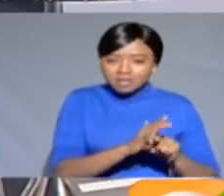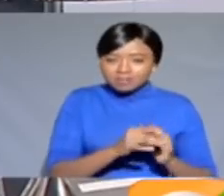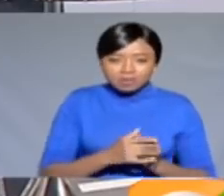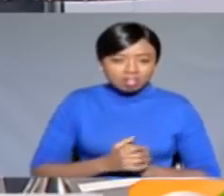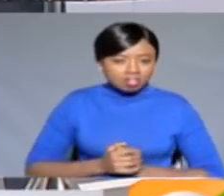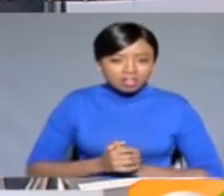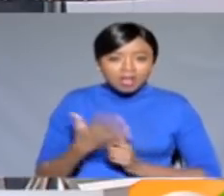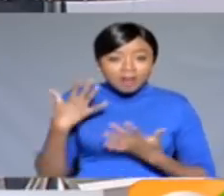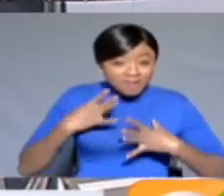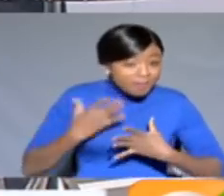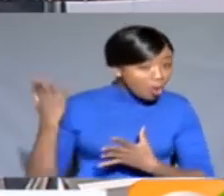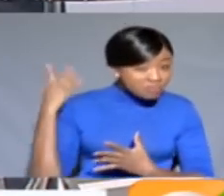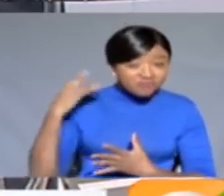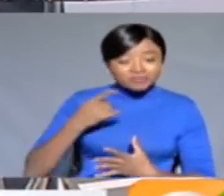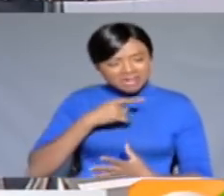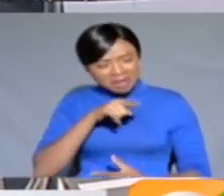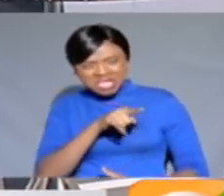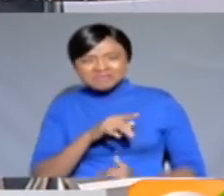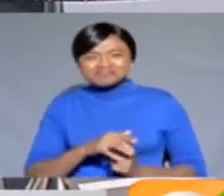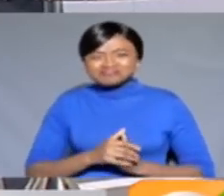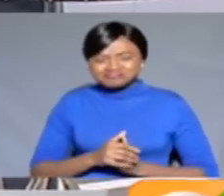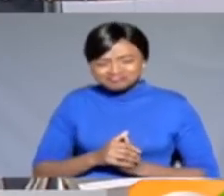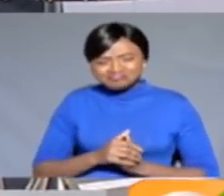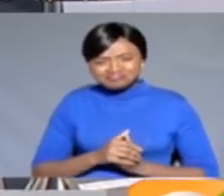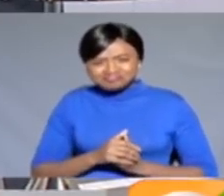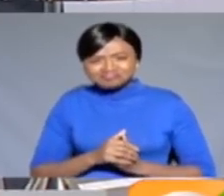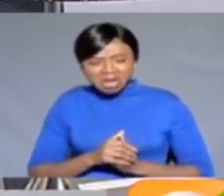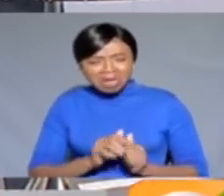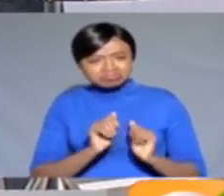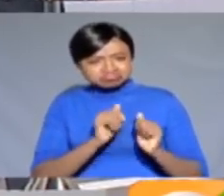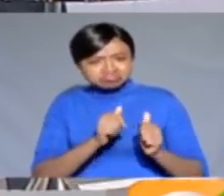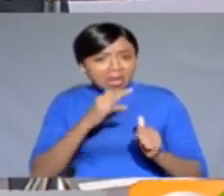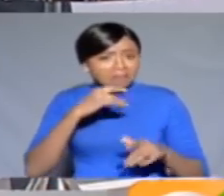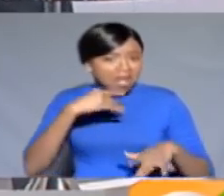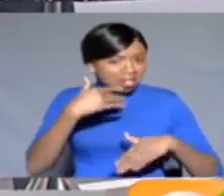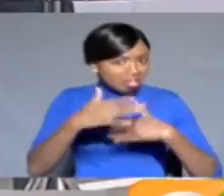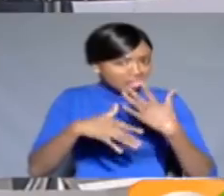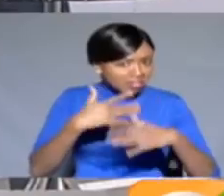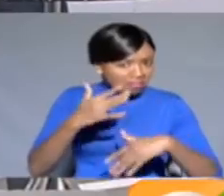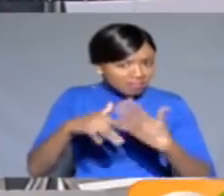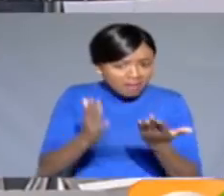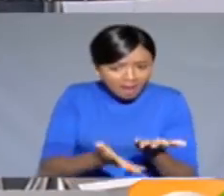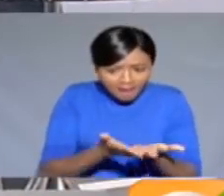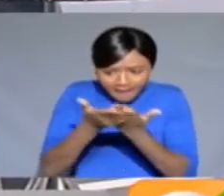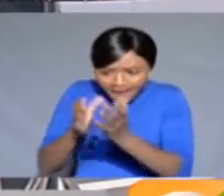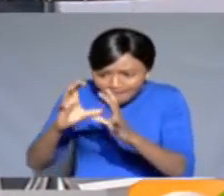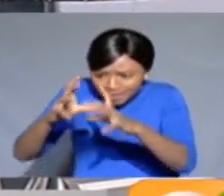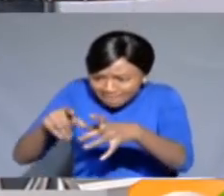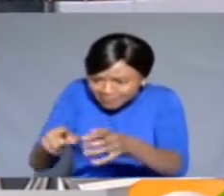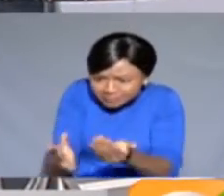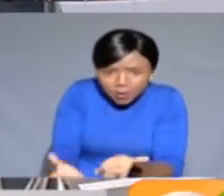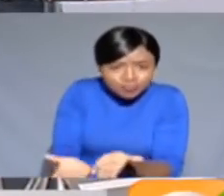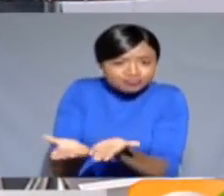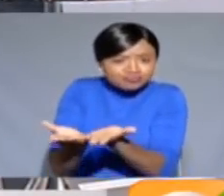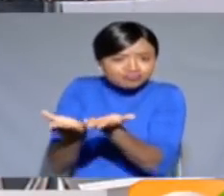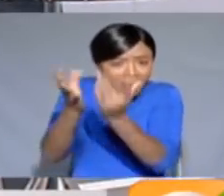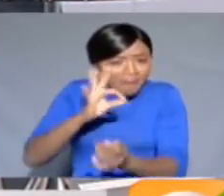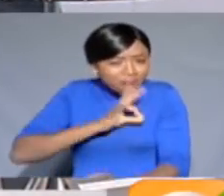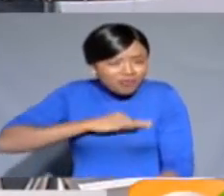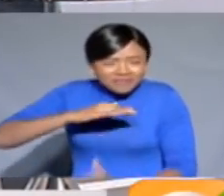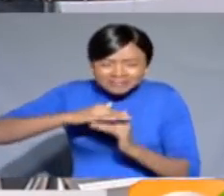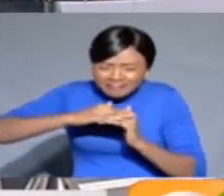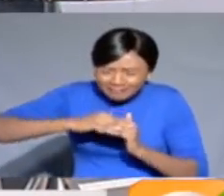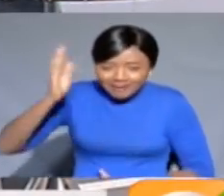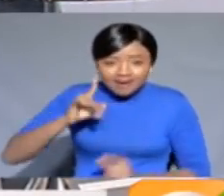his predecessor as peculiar. But 9 years later, he would build a company loved and loathed at the same time, recording massive profits